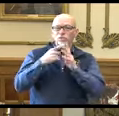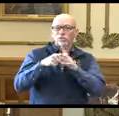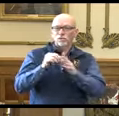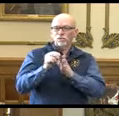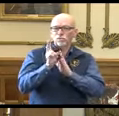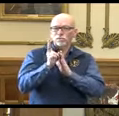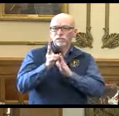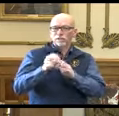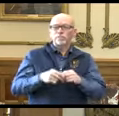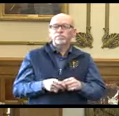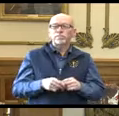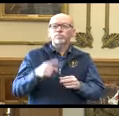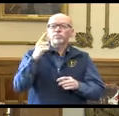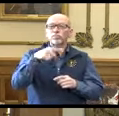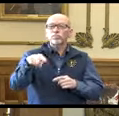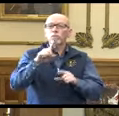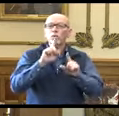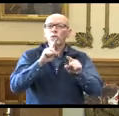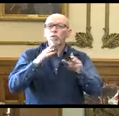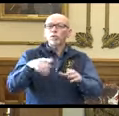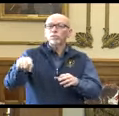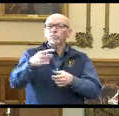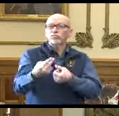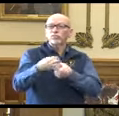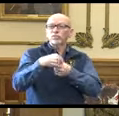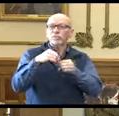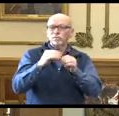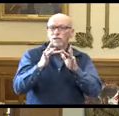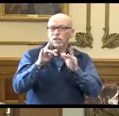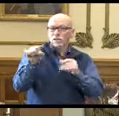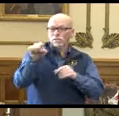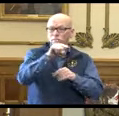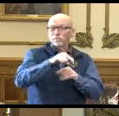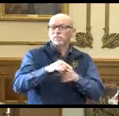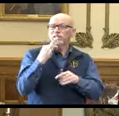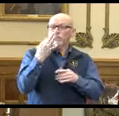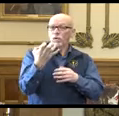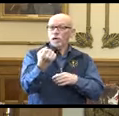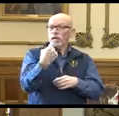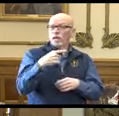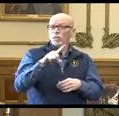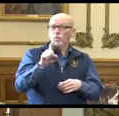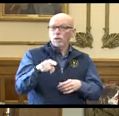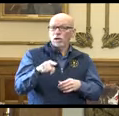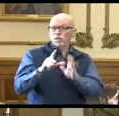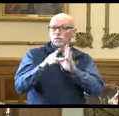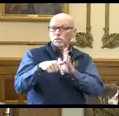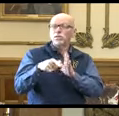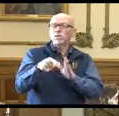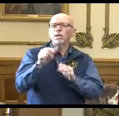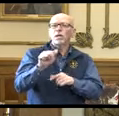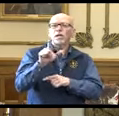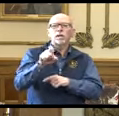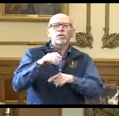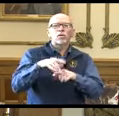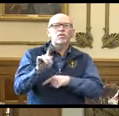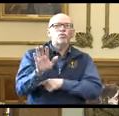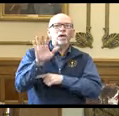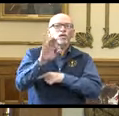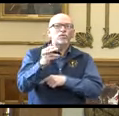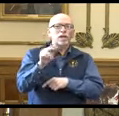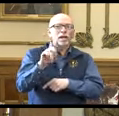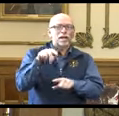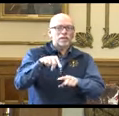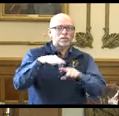in 2 minutes. For the journalists joining us in the digital press room, if you'd like to ask a question, you can click the Raise